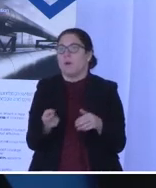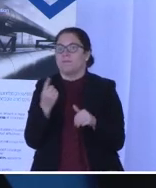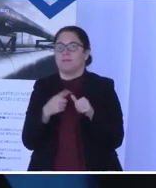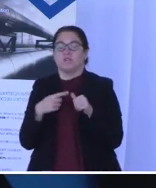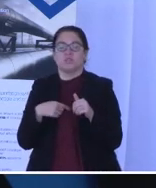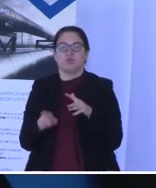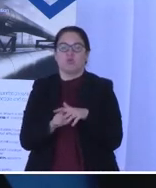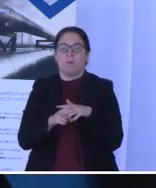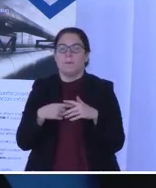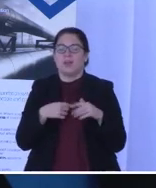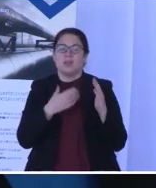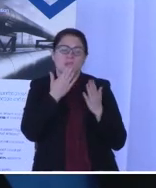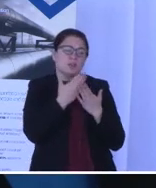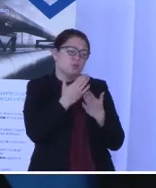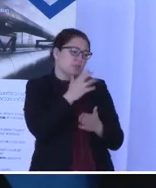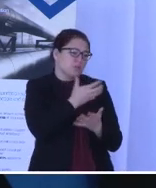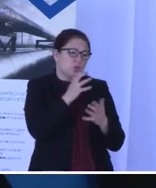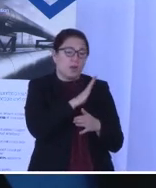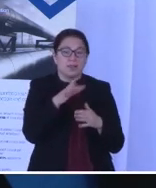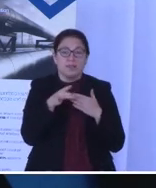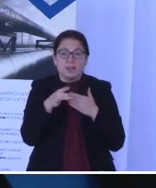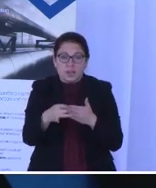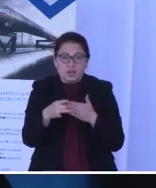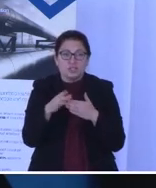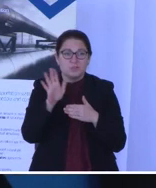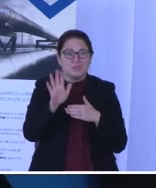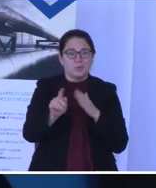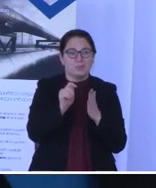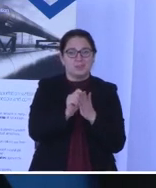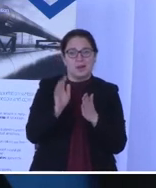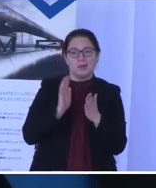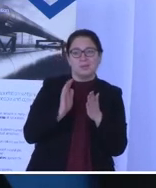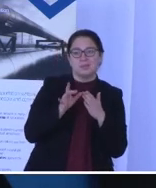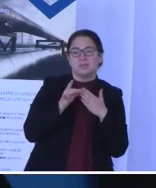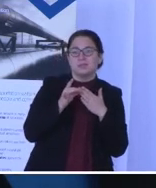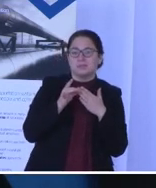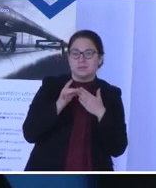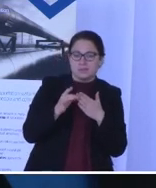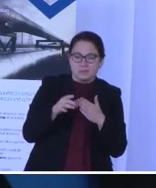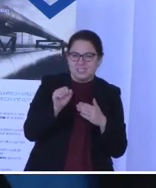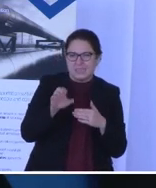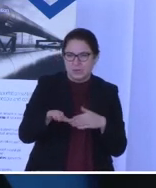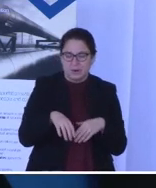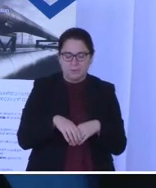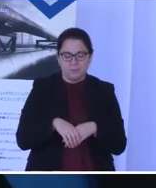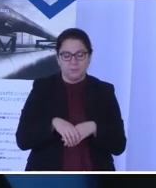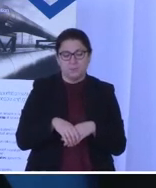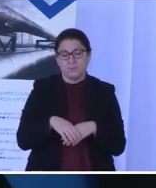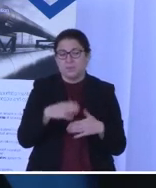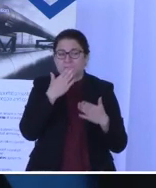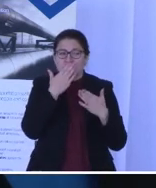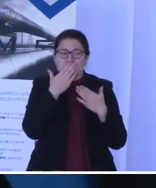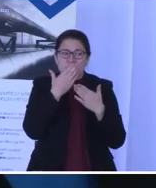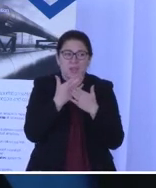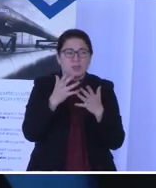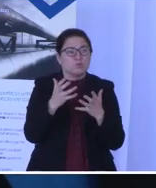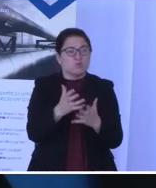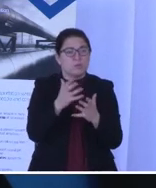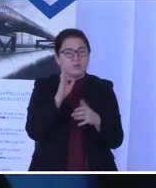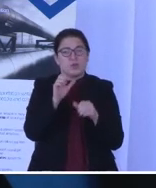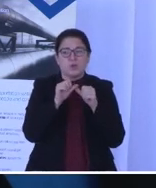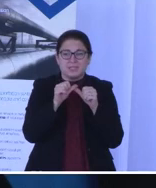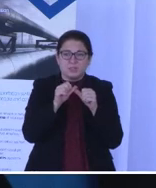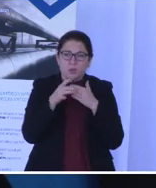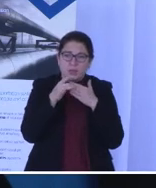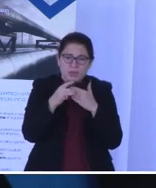your leadership during your time as Secretary, your continuing leadership for all of us who work in the Department of Homeland Security, who